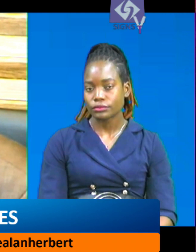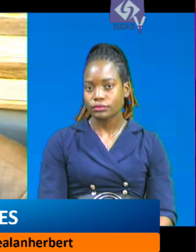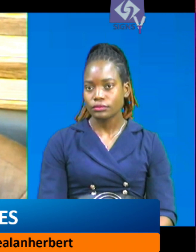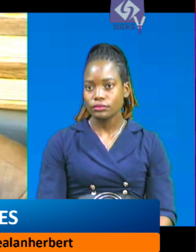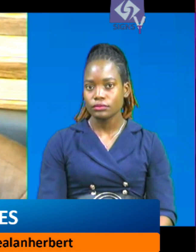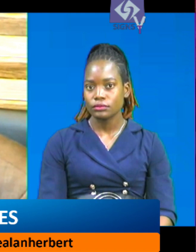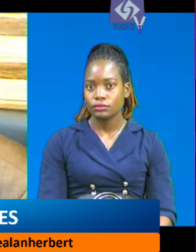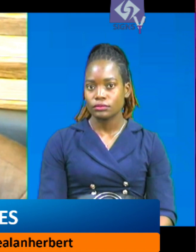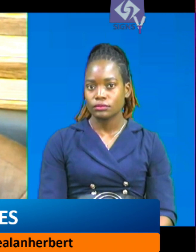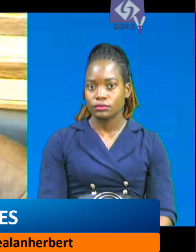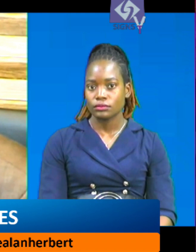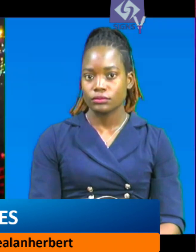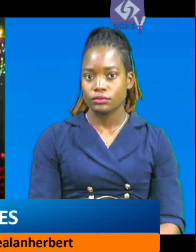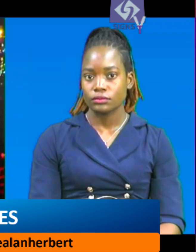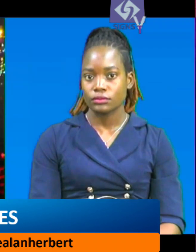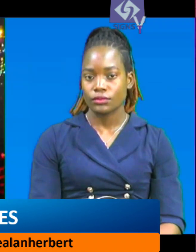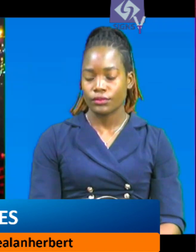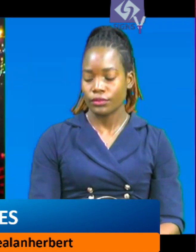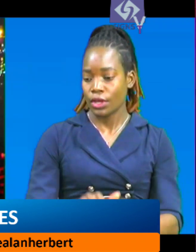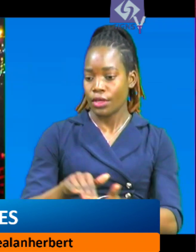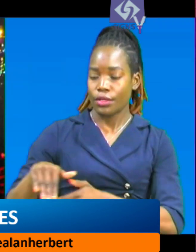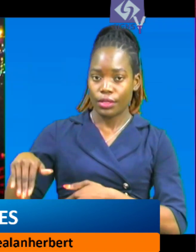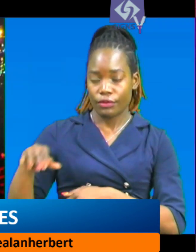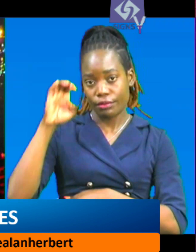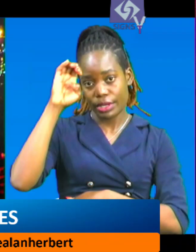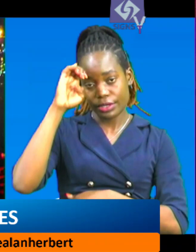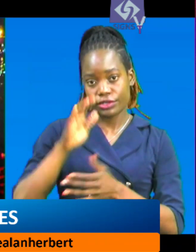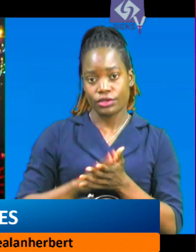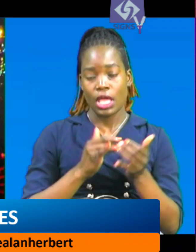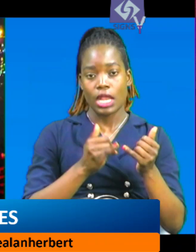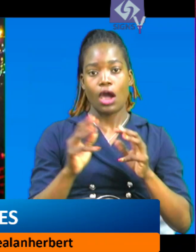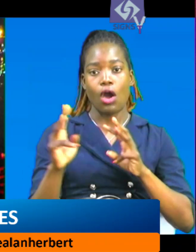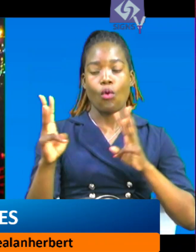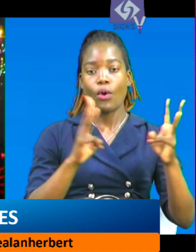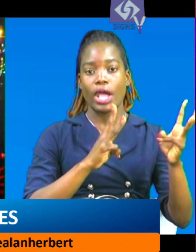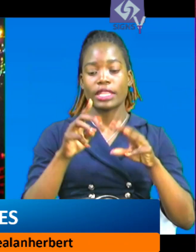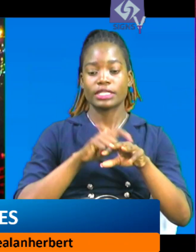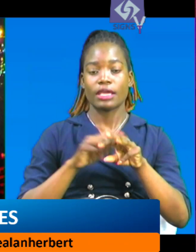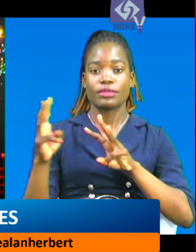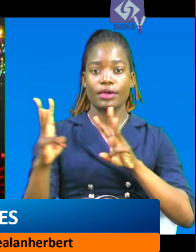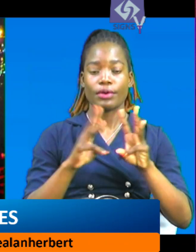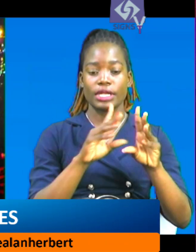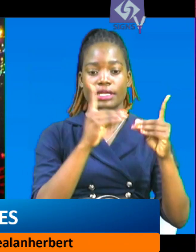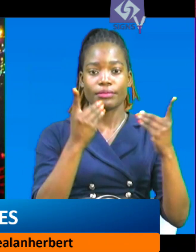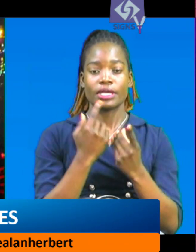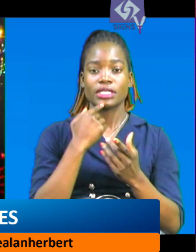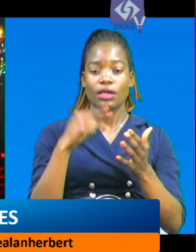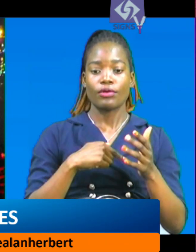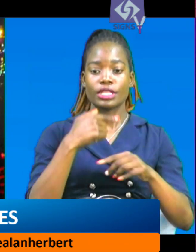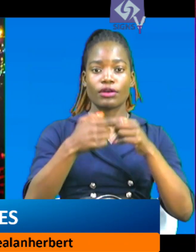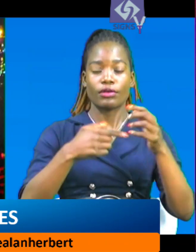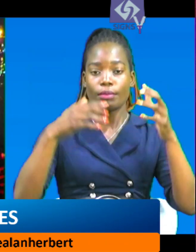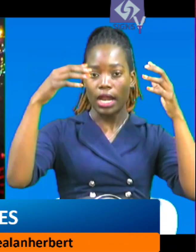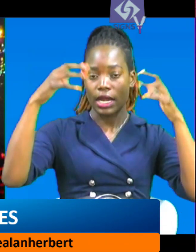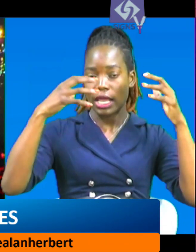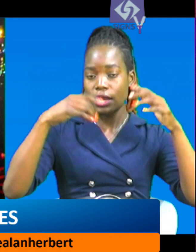be. And away from matters education now to matters weather, as the weatherman says ongoing rains